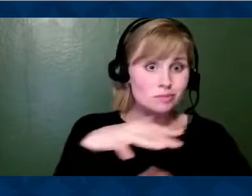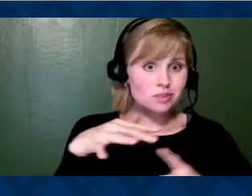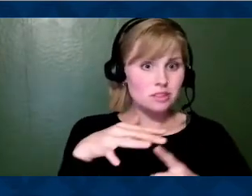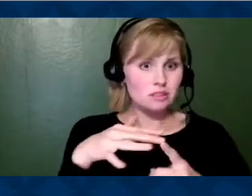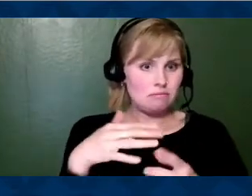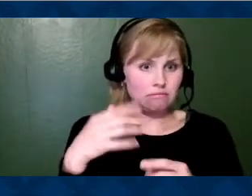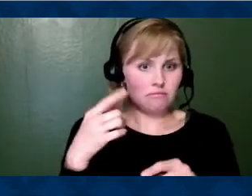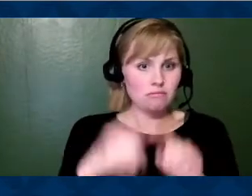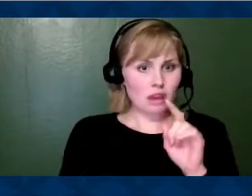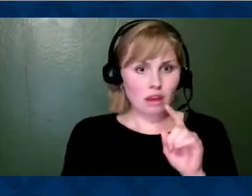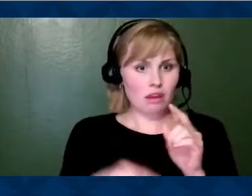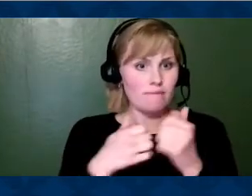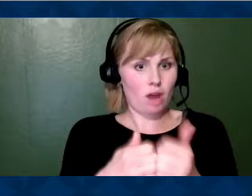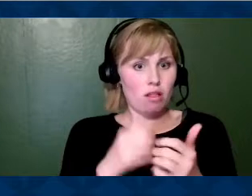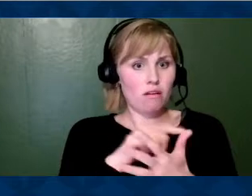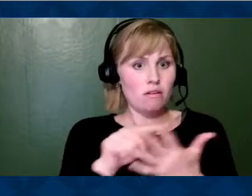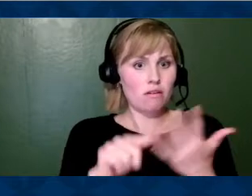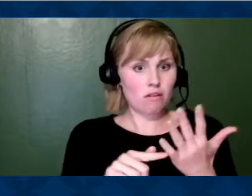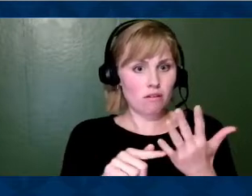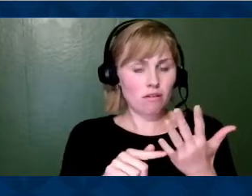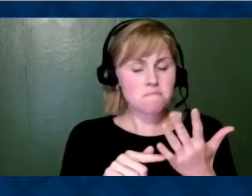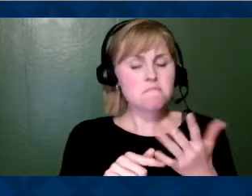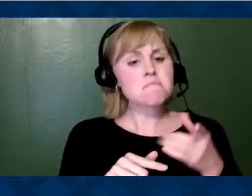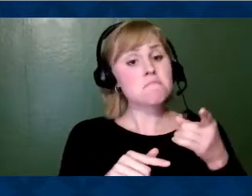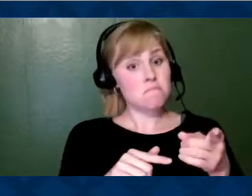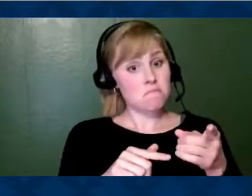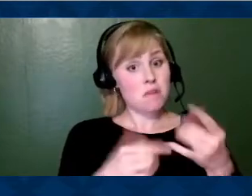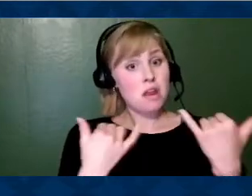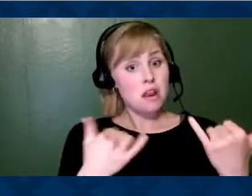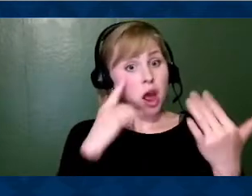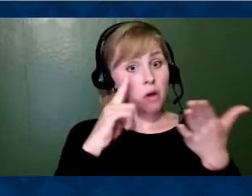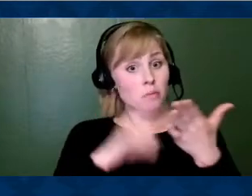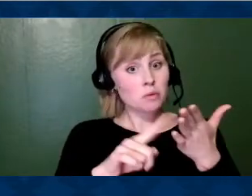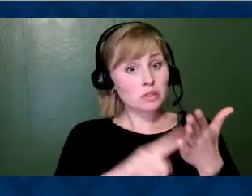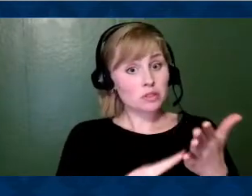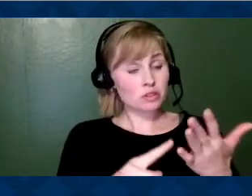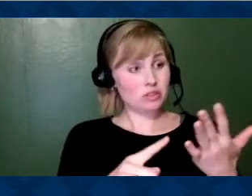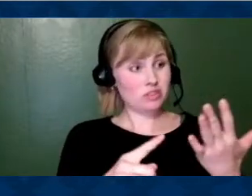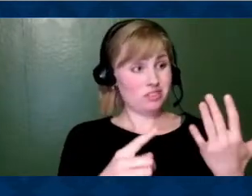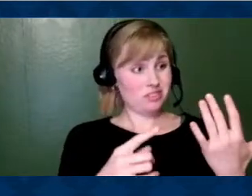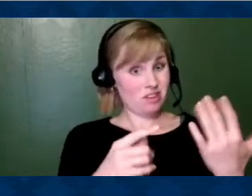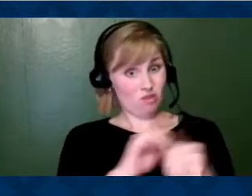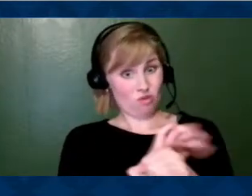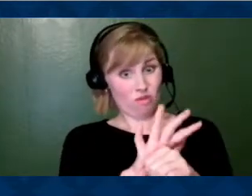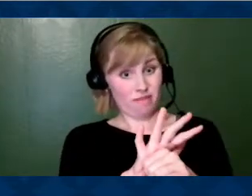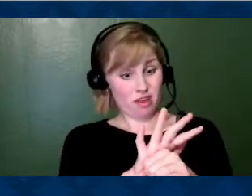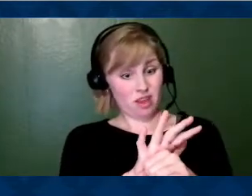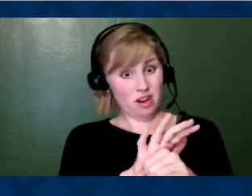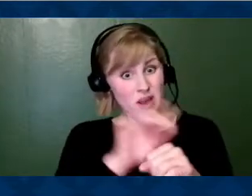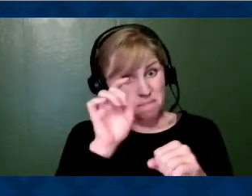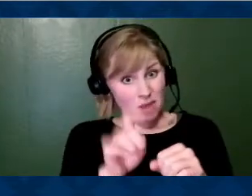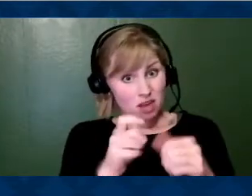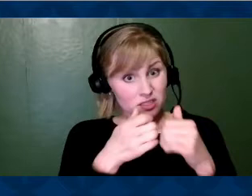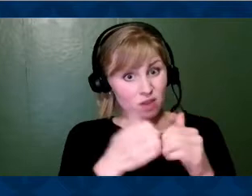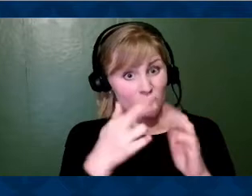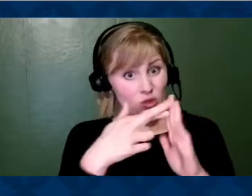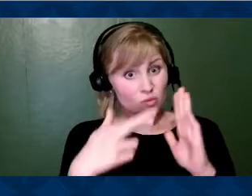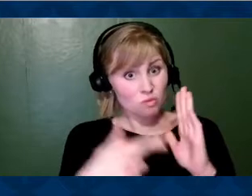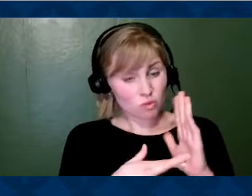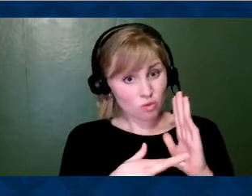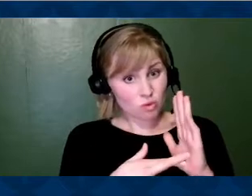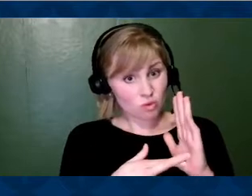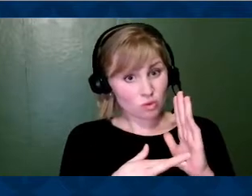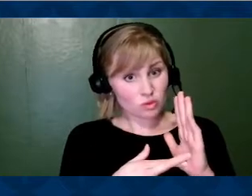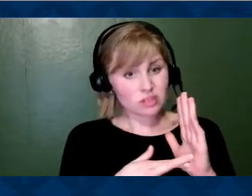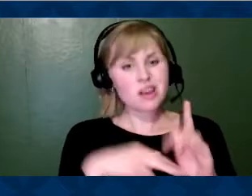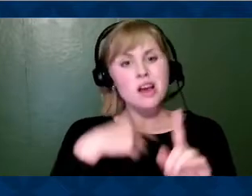at how COVID-related rules and policies are being enforced in high schools in Ontario, and with specific attention to race and